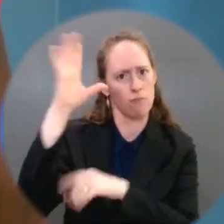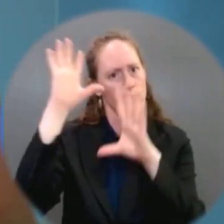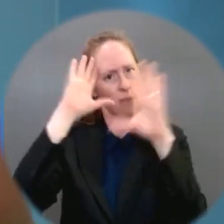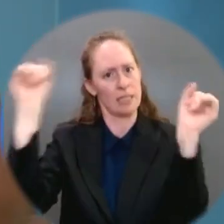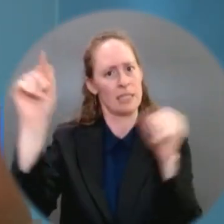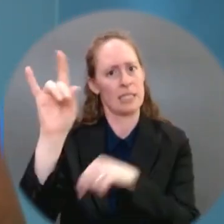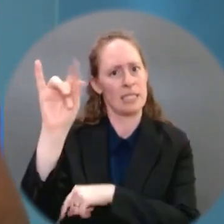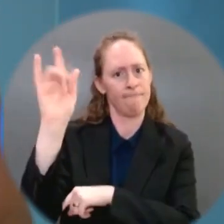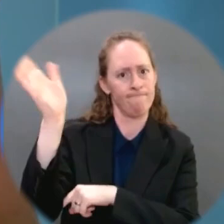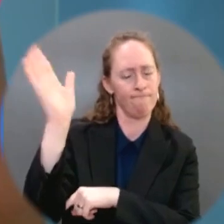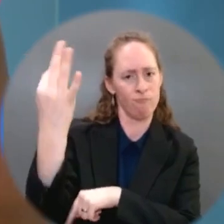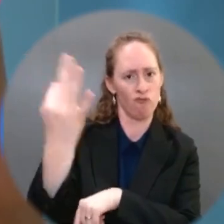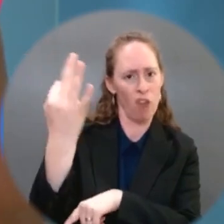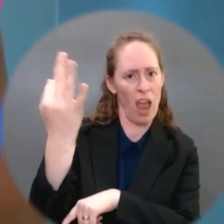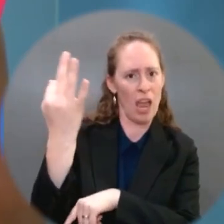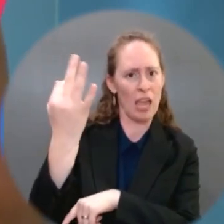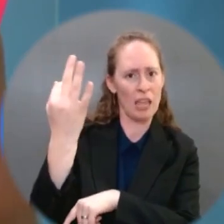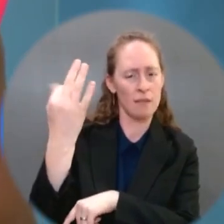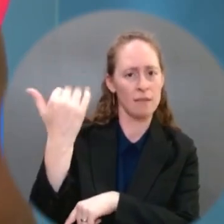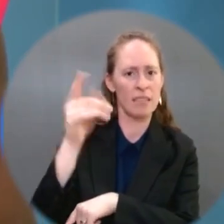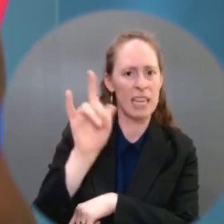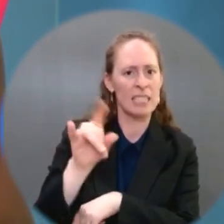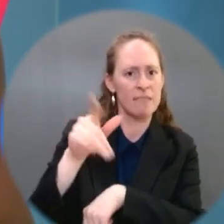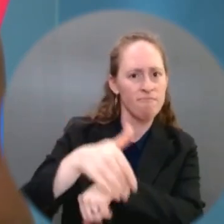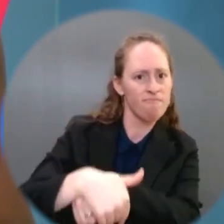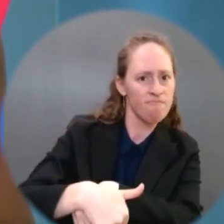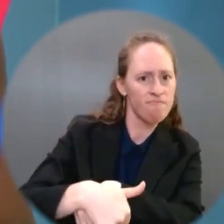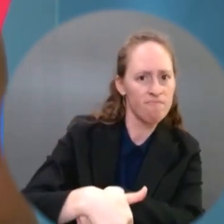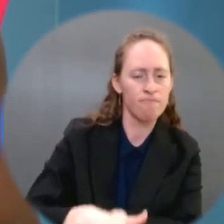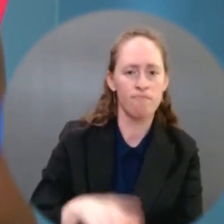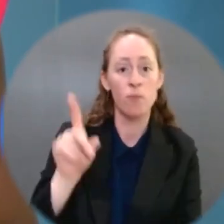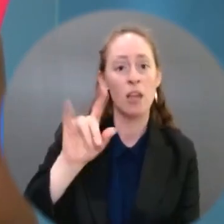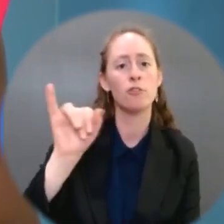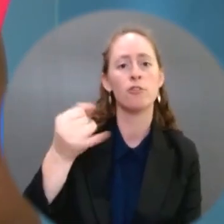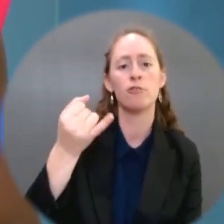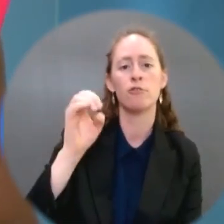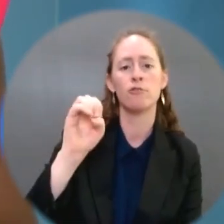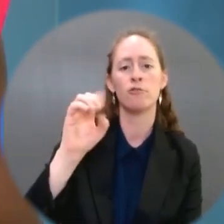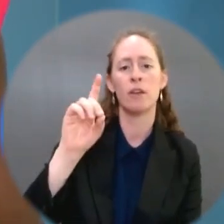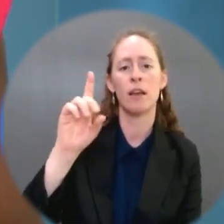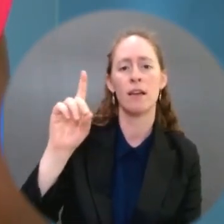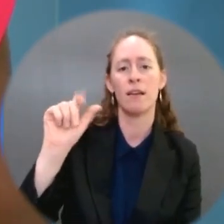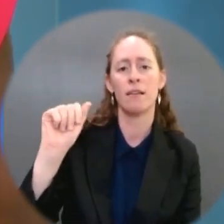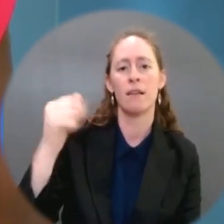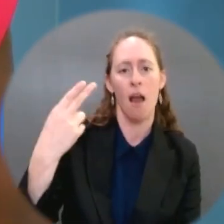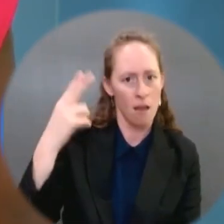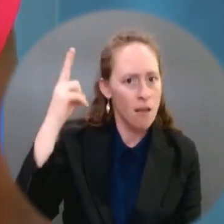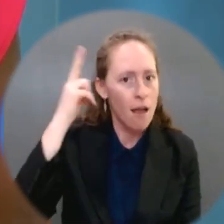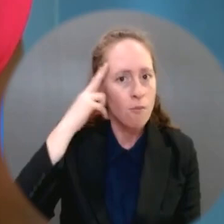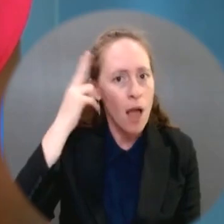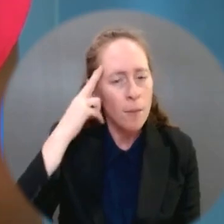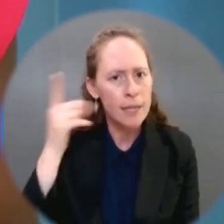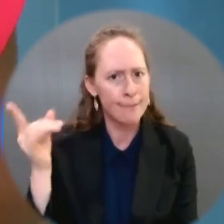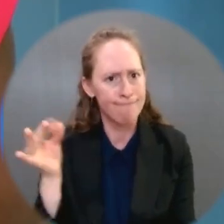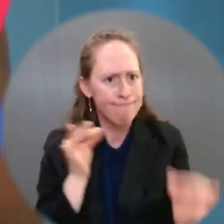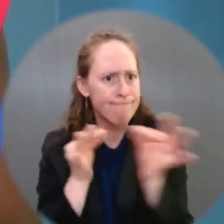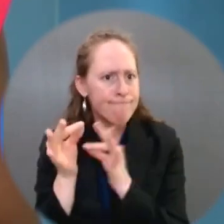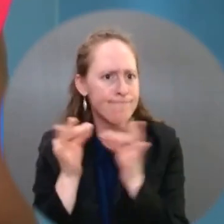he held a press conference that Friday in Jeddah, as I just mentioned, so that he can read out